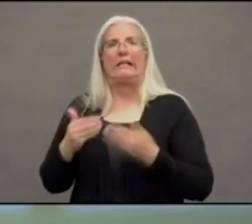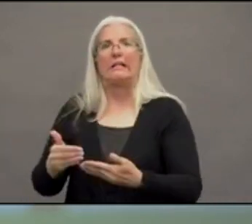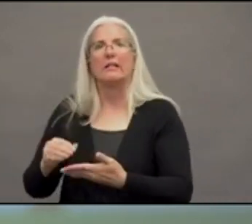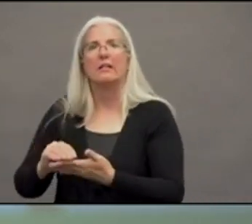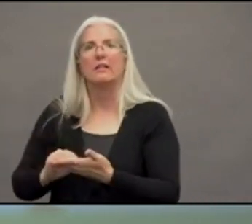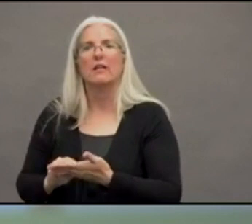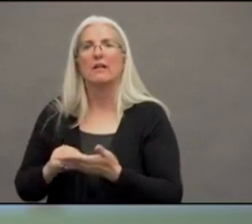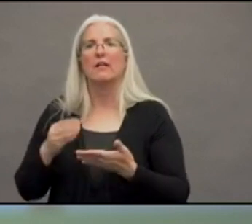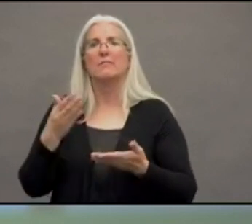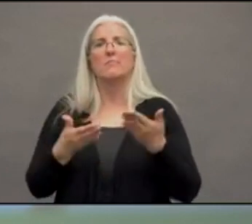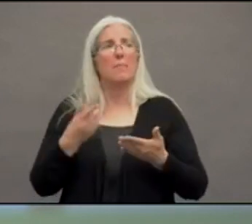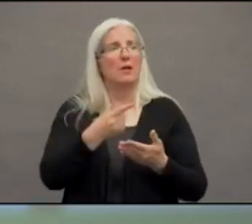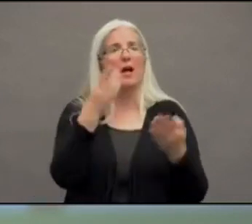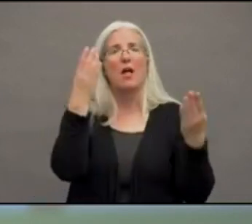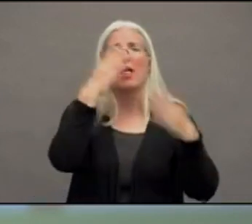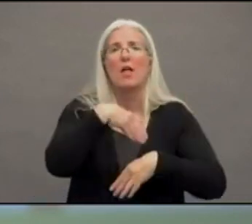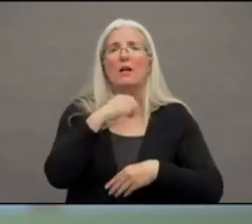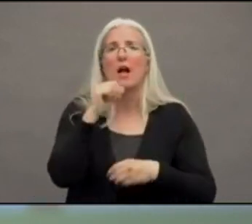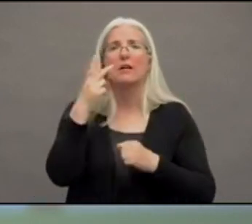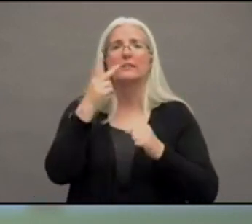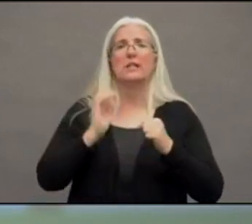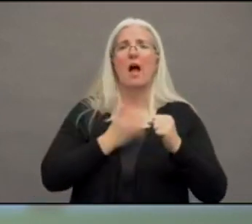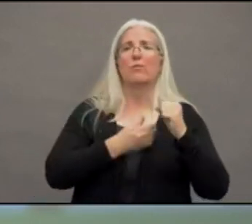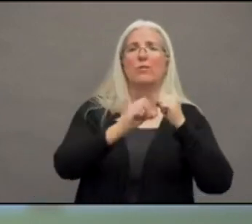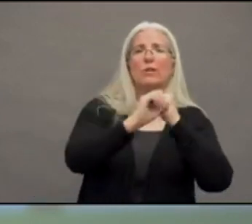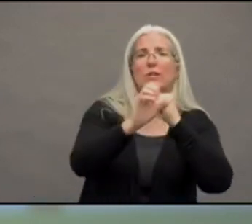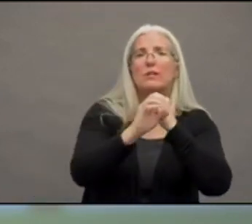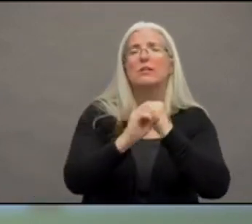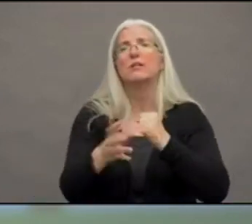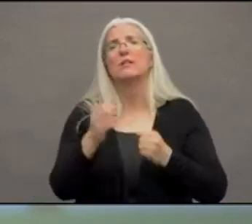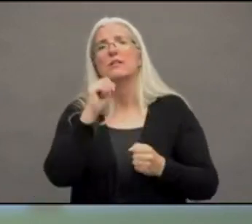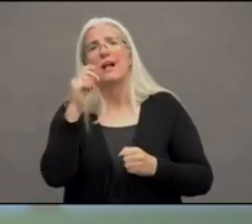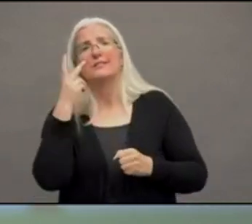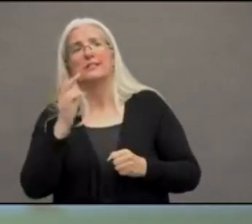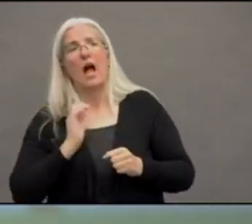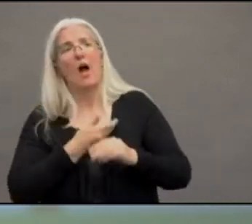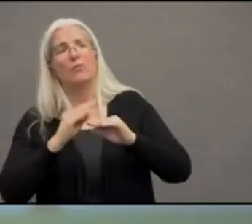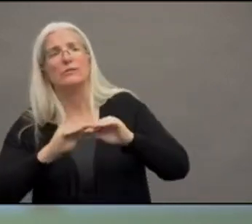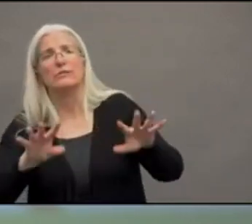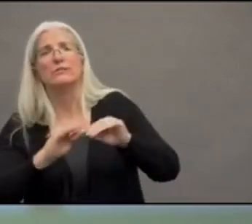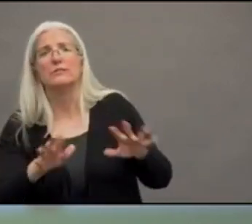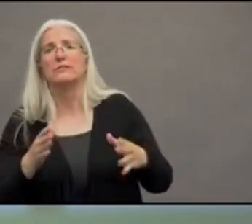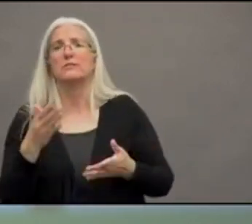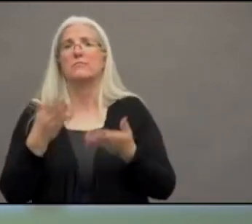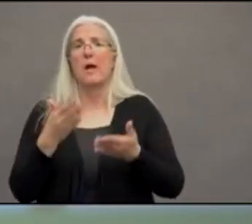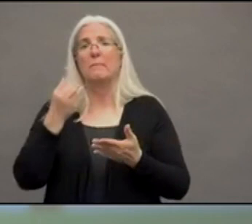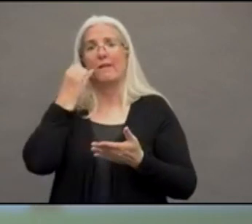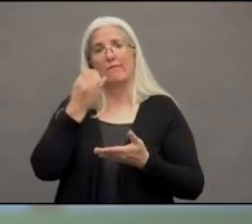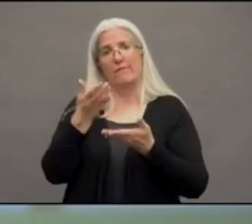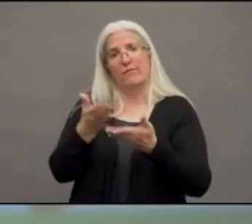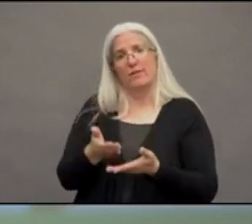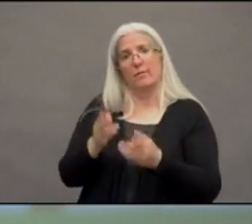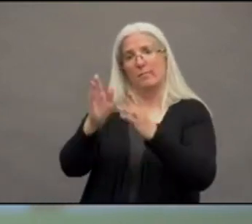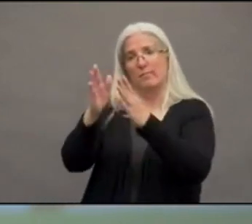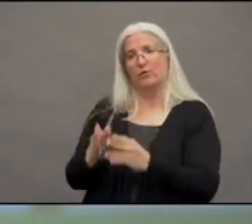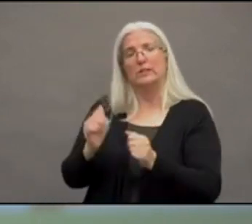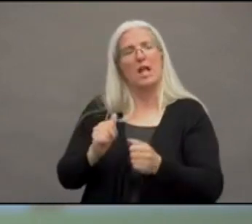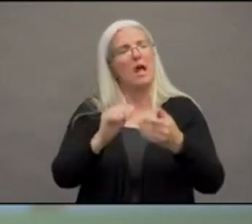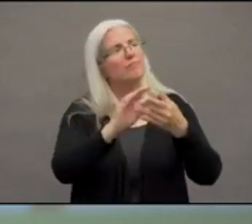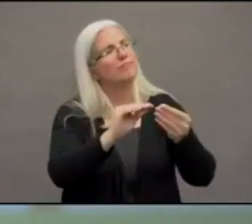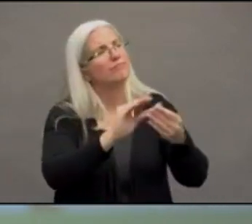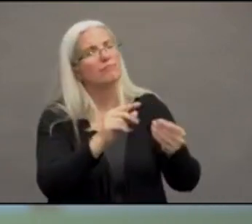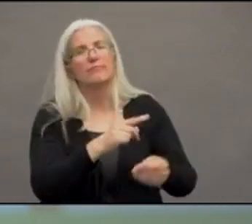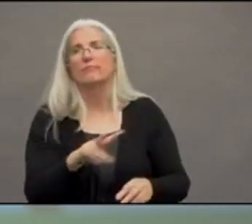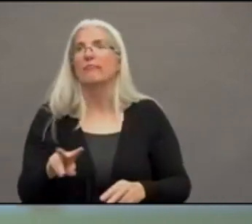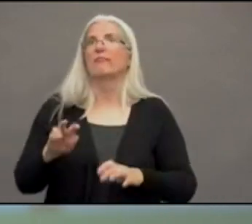the community-based organizations that we're working with, but they might see you and see that you are participating